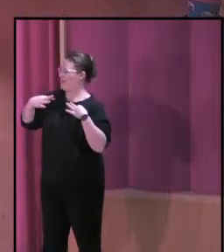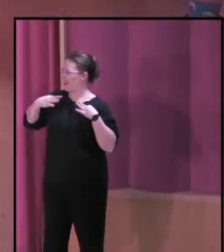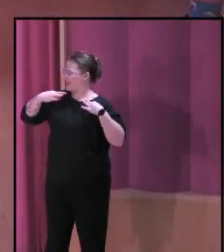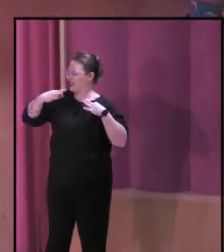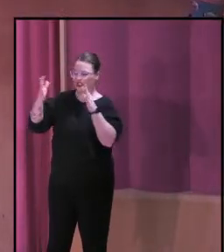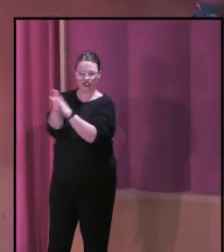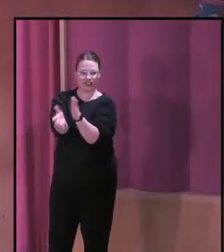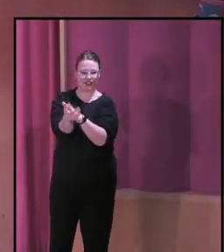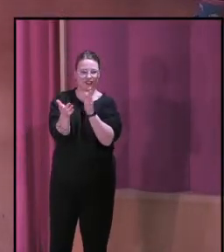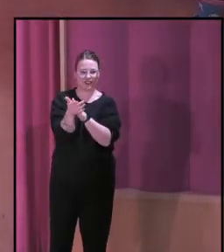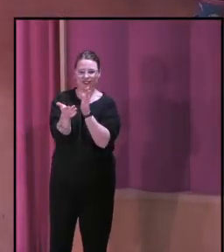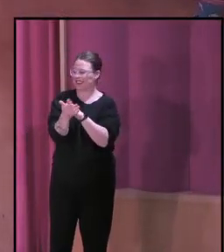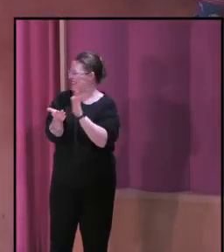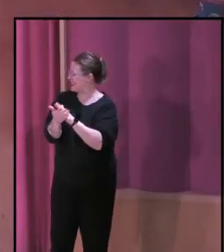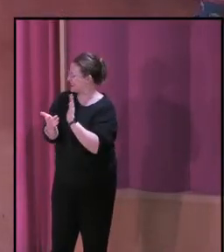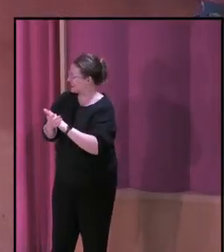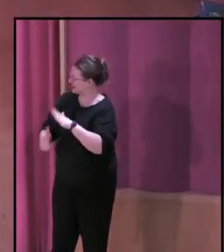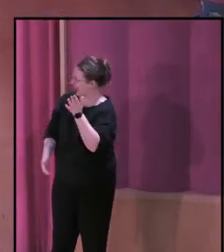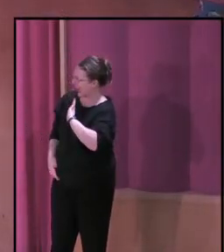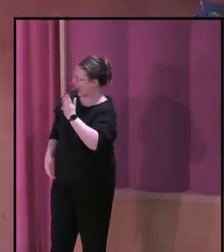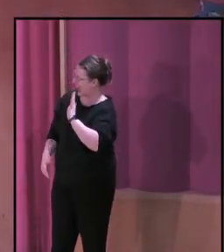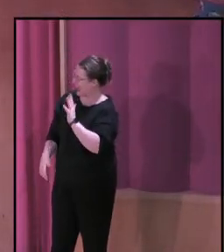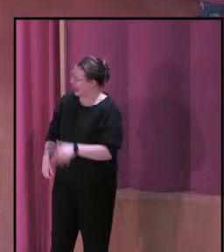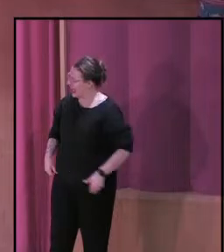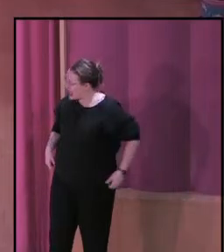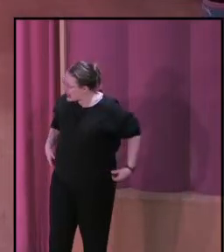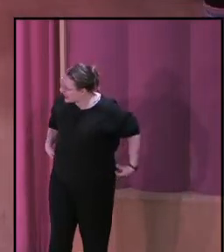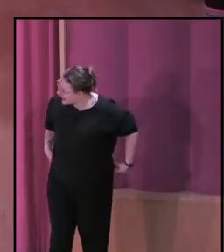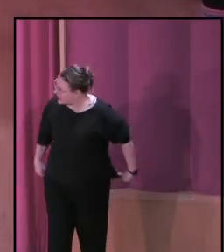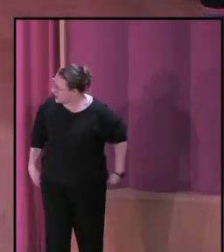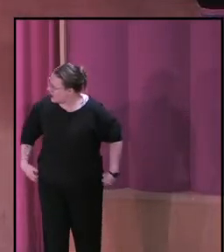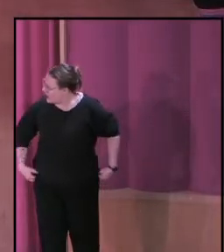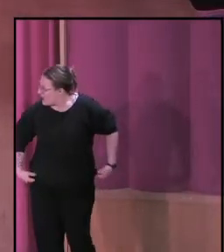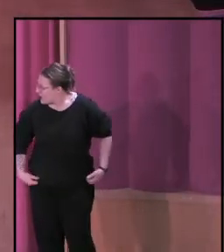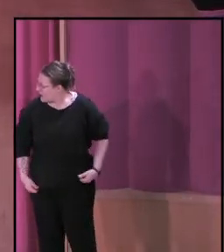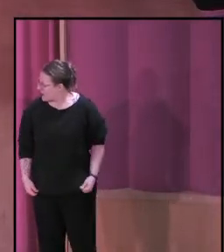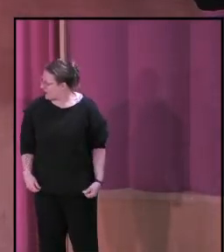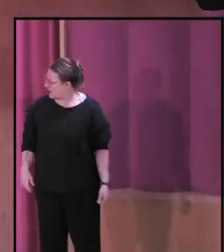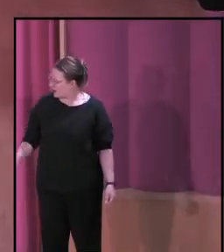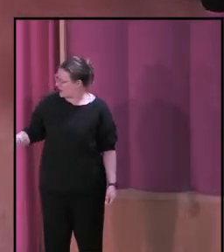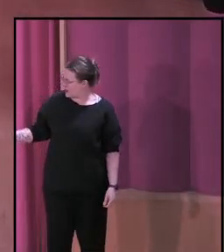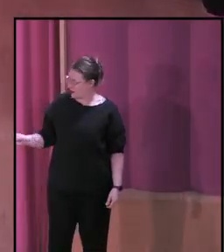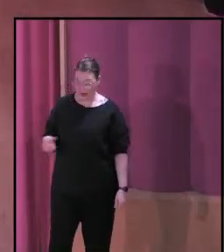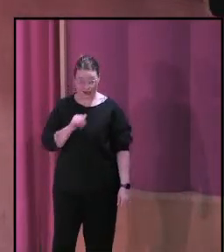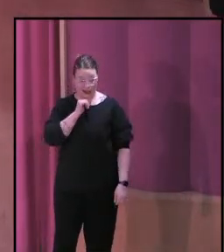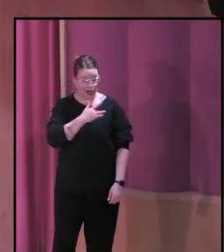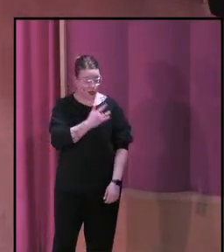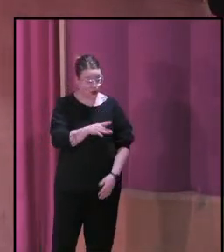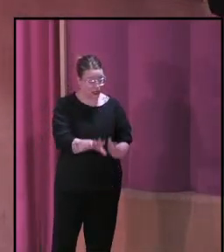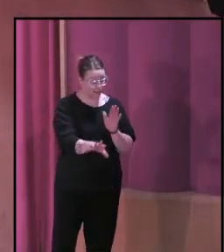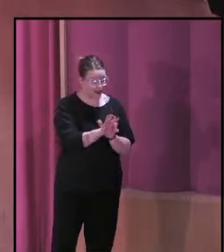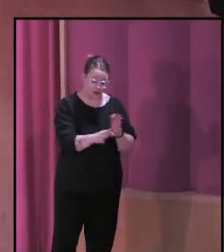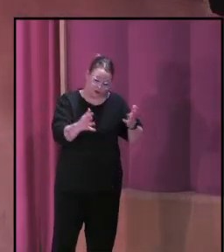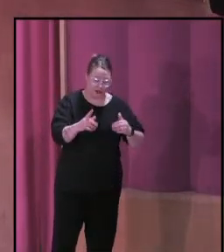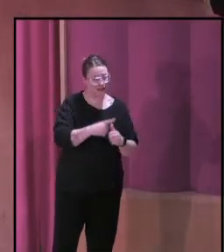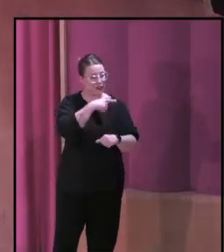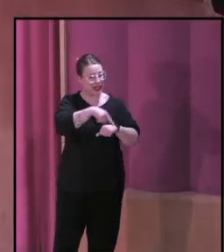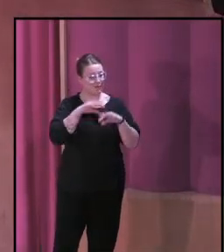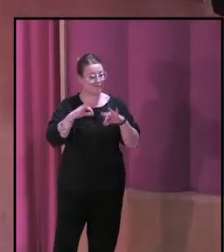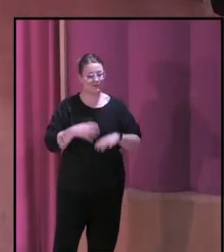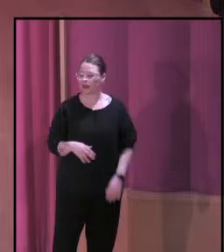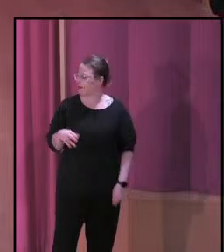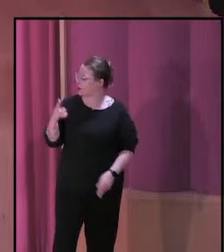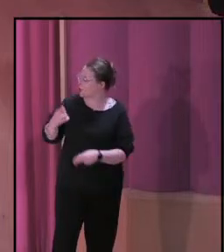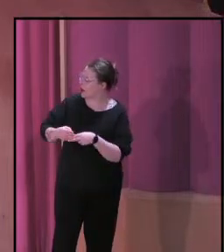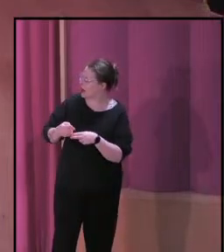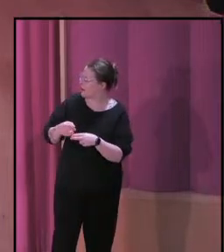Hi. Don't usually get picked for this. You don't usually get picked? Well, there's some time for everything. What's your name? Miko.